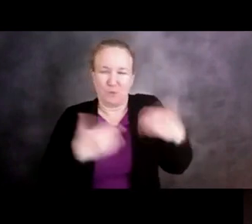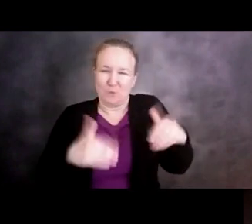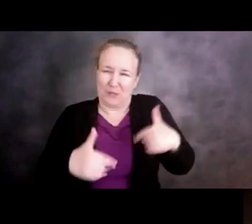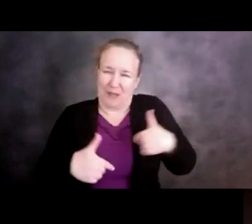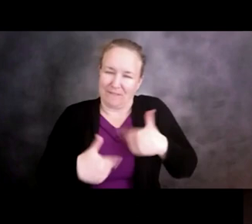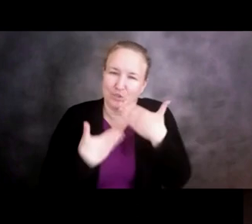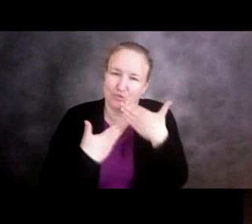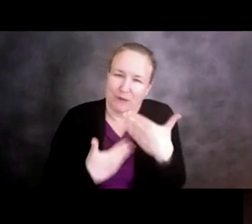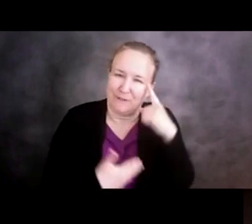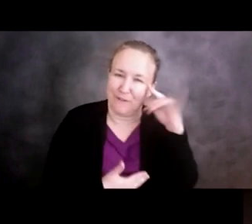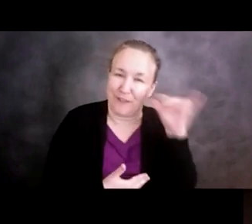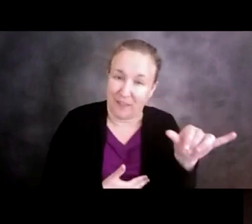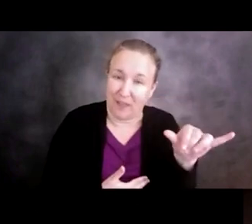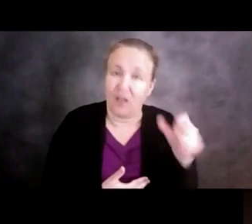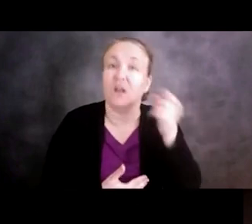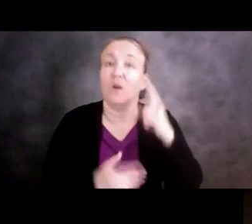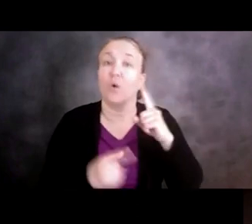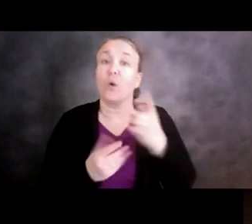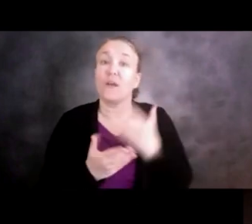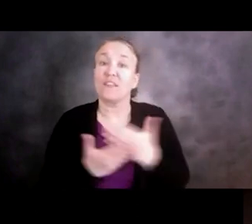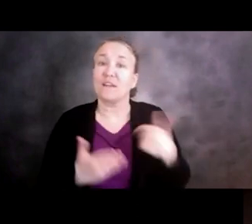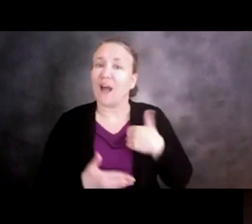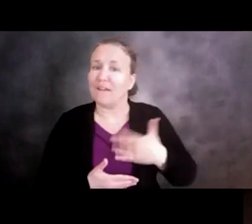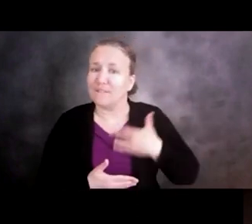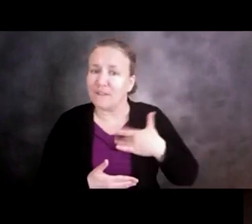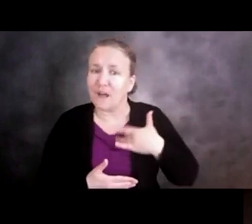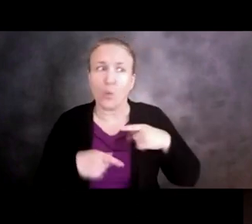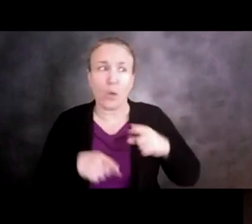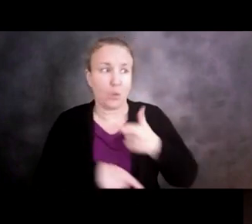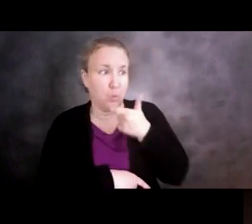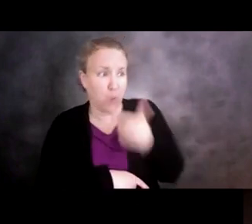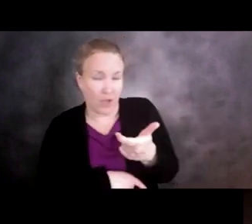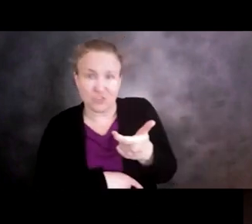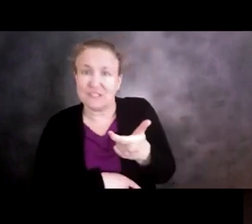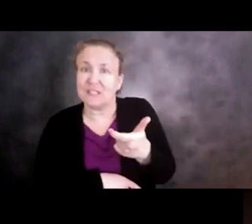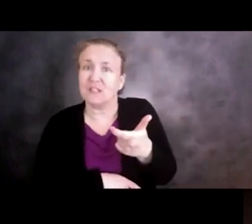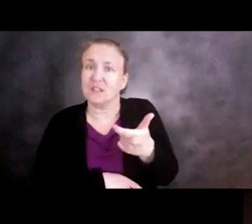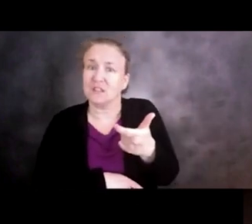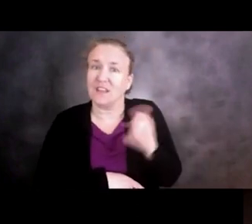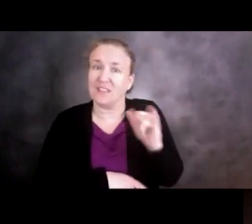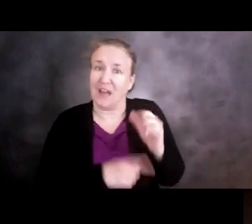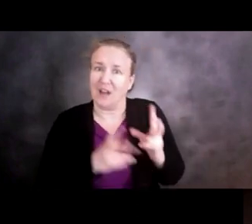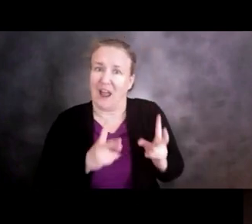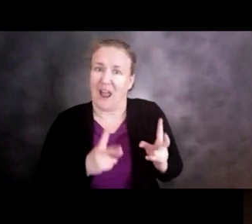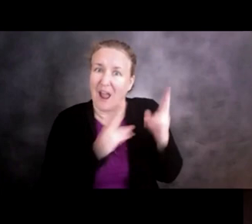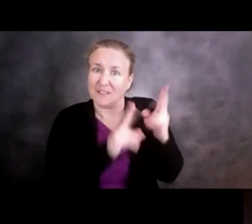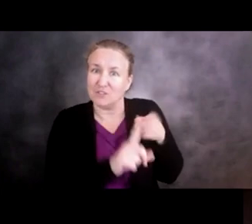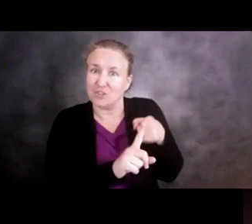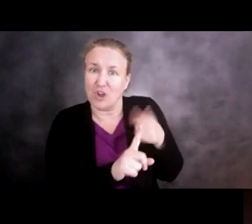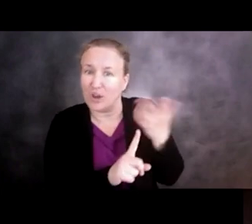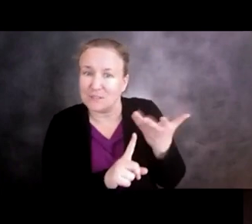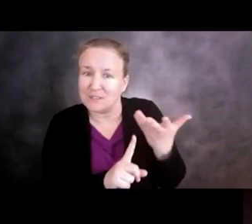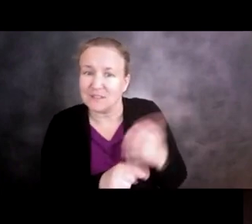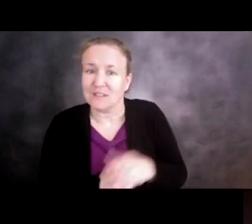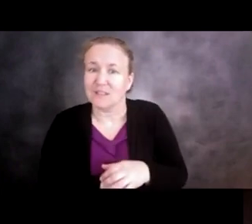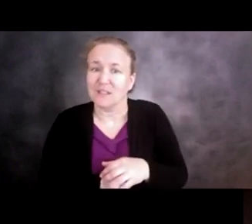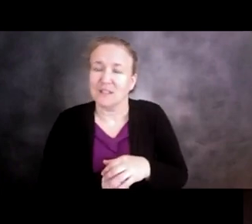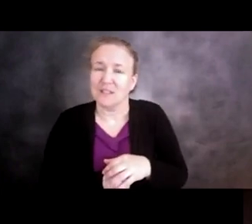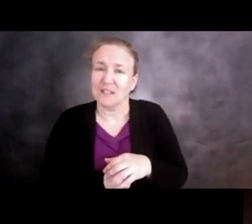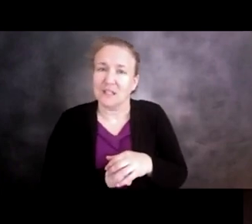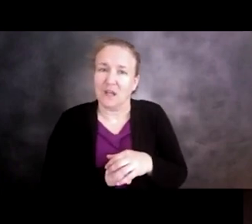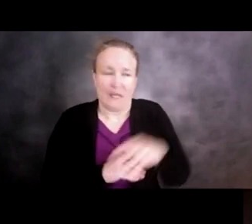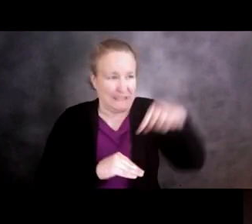for. But one of the things that I felt while watching that the excerpt was just like the deep